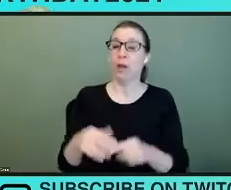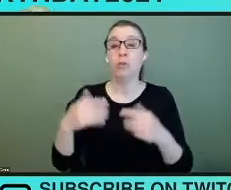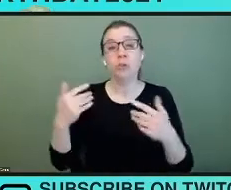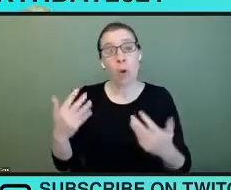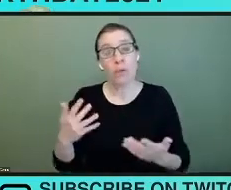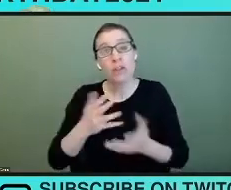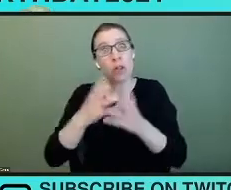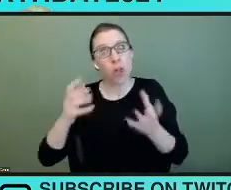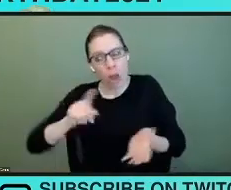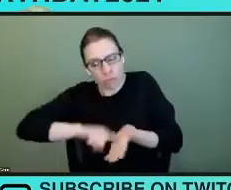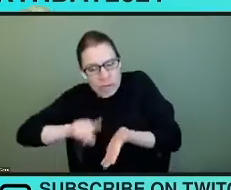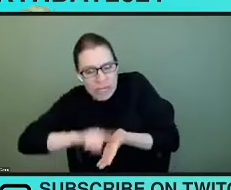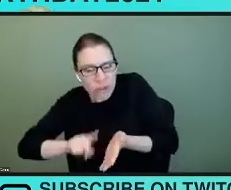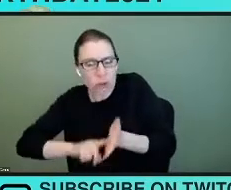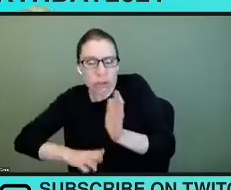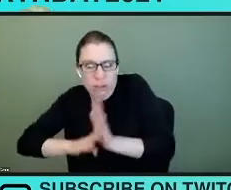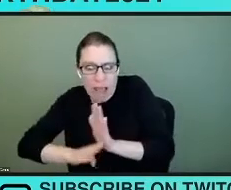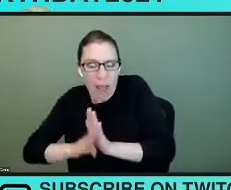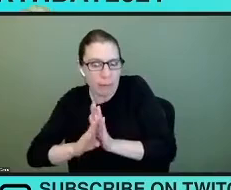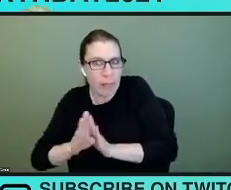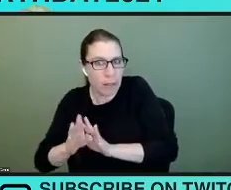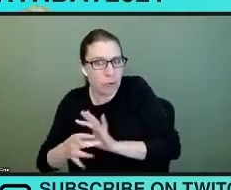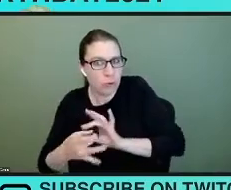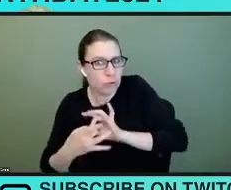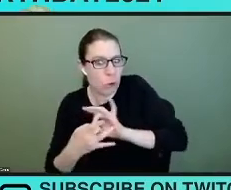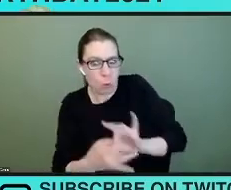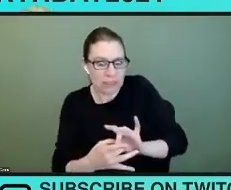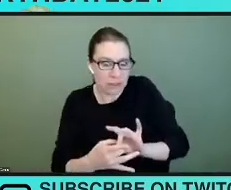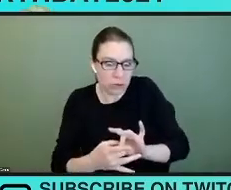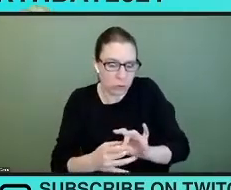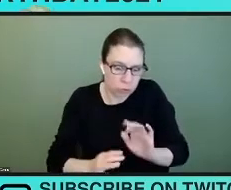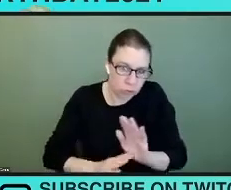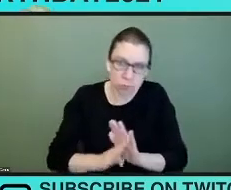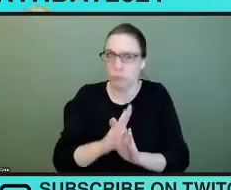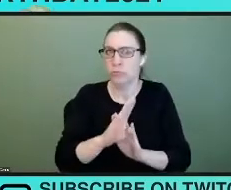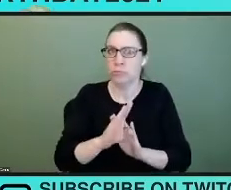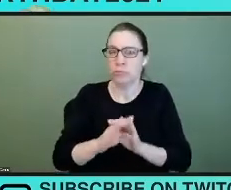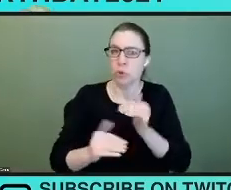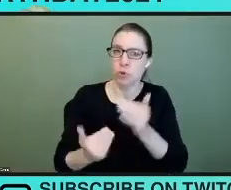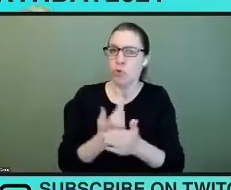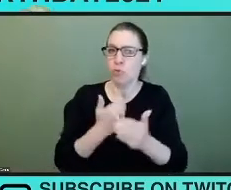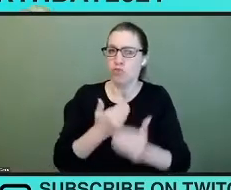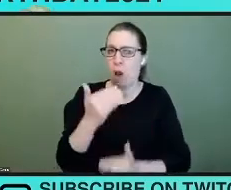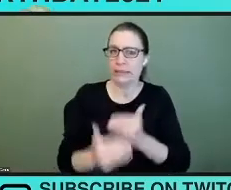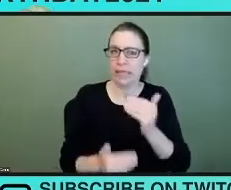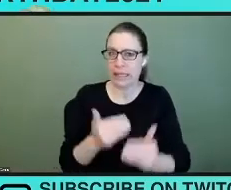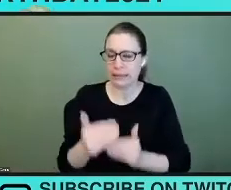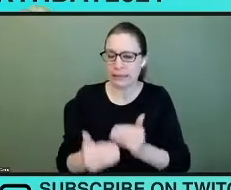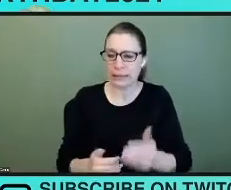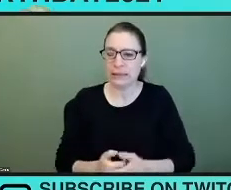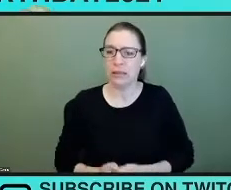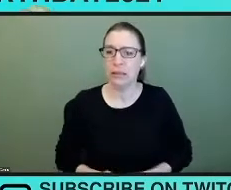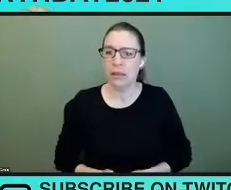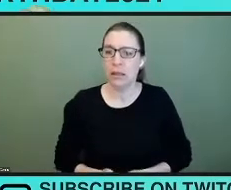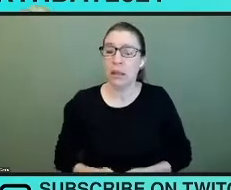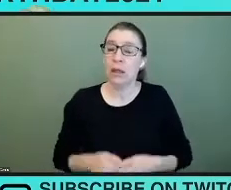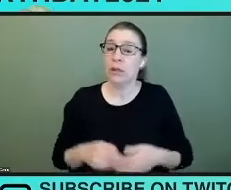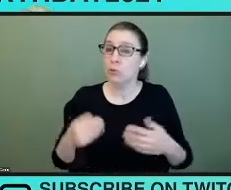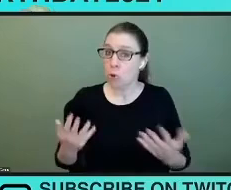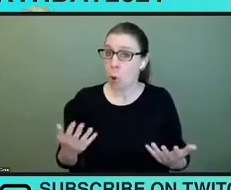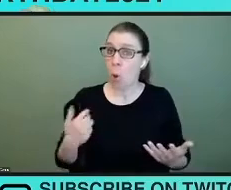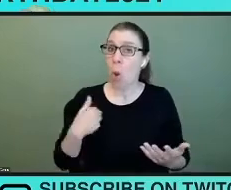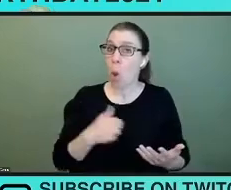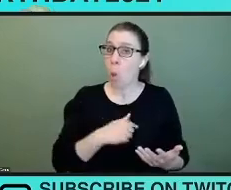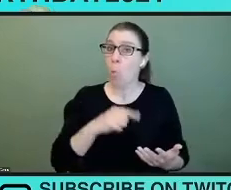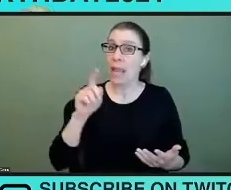these processes. So for us to be able to carry out this transition, we're going to have to develop this sort of like